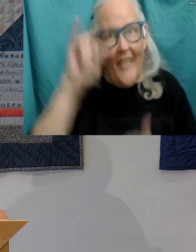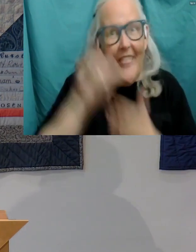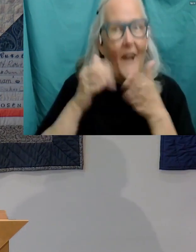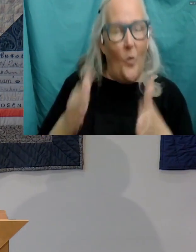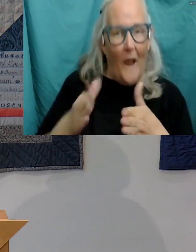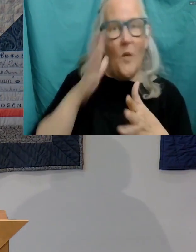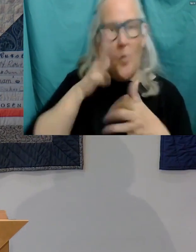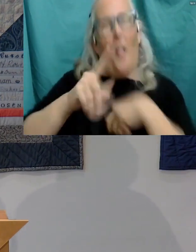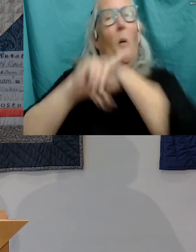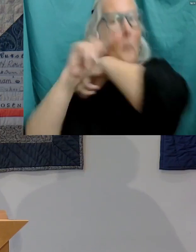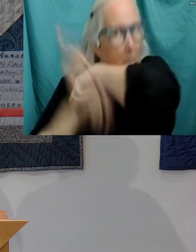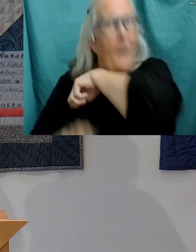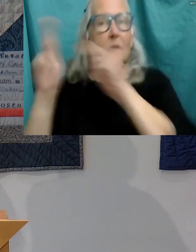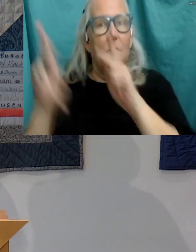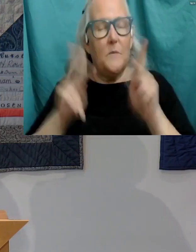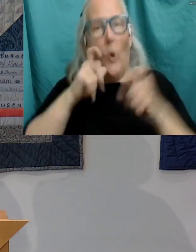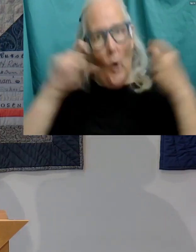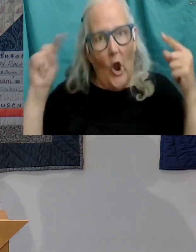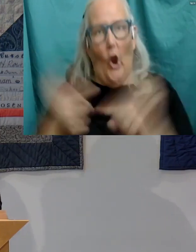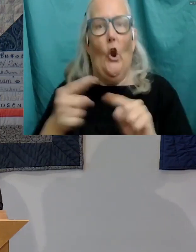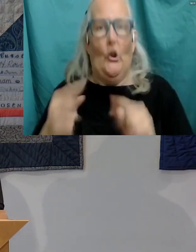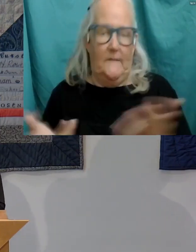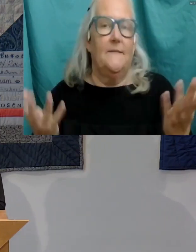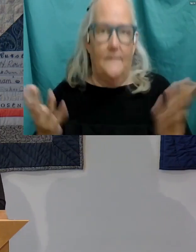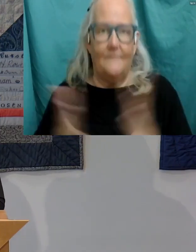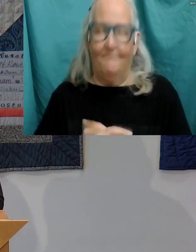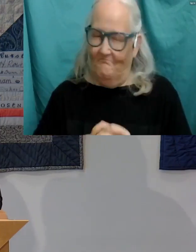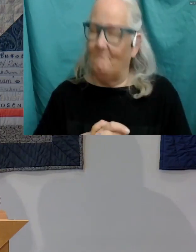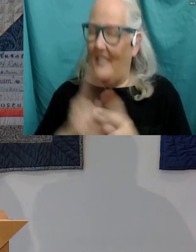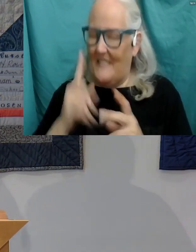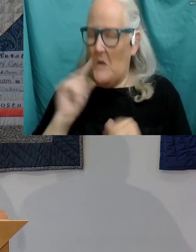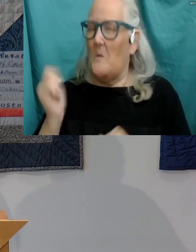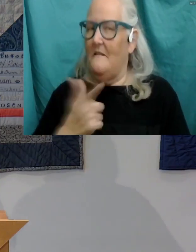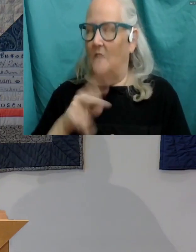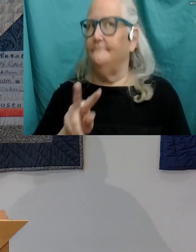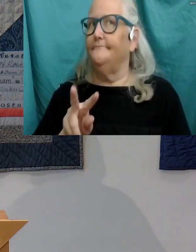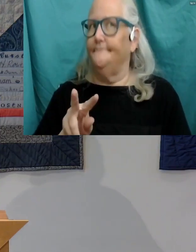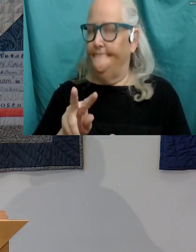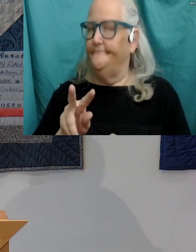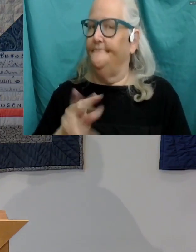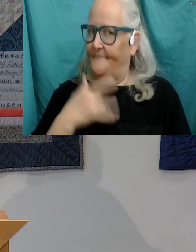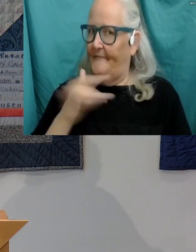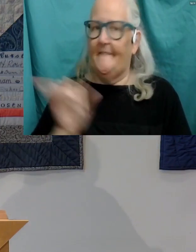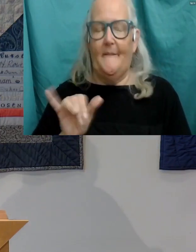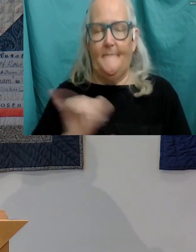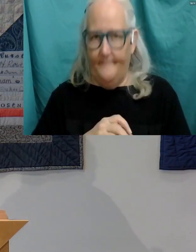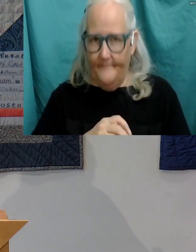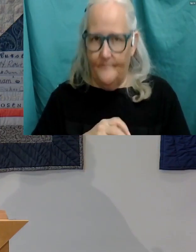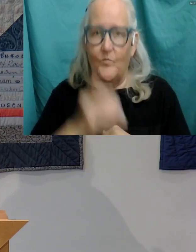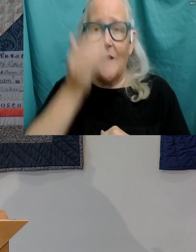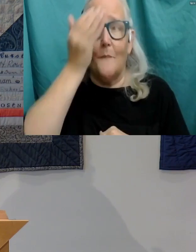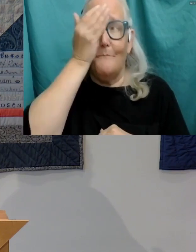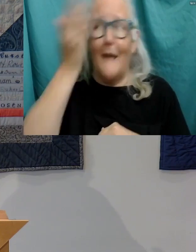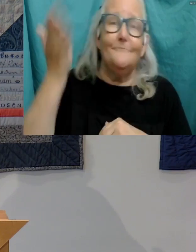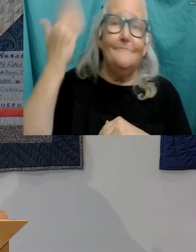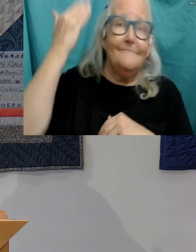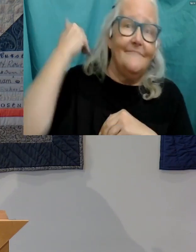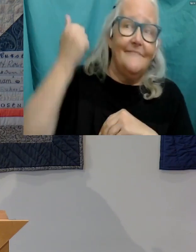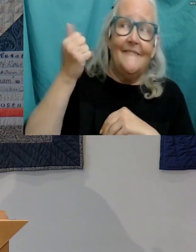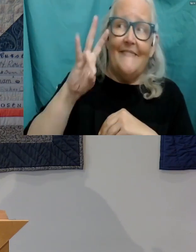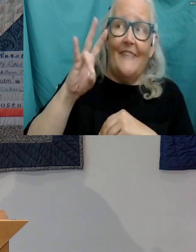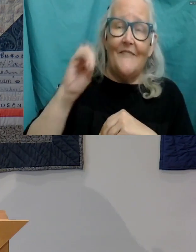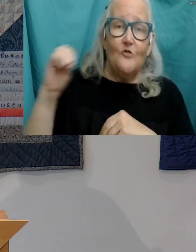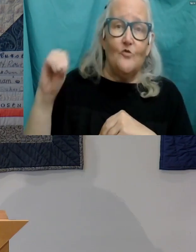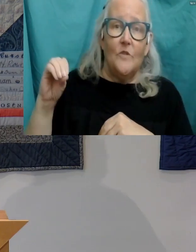Yeah, we've all thought about that, haven't we? The pirates of the early 1700s were not just at war with the brutality